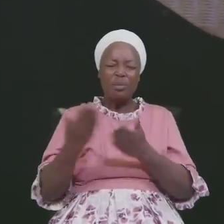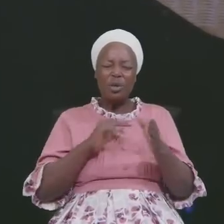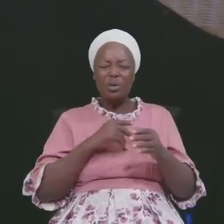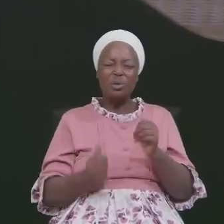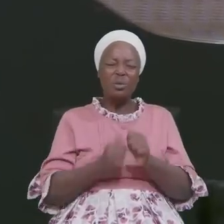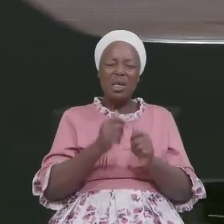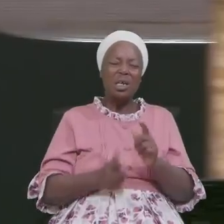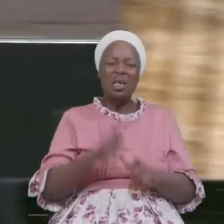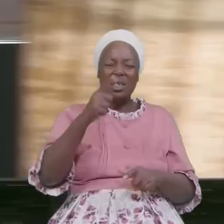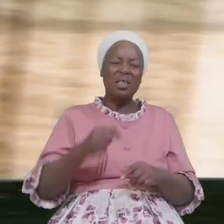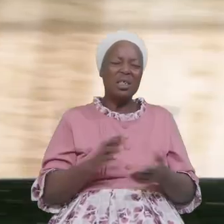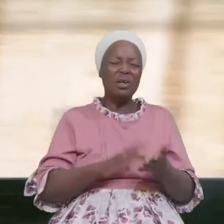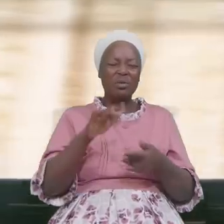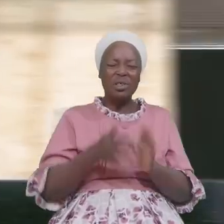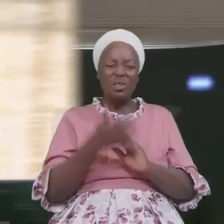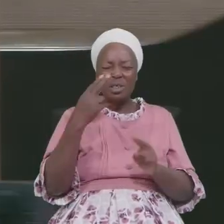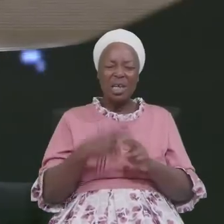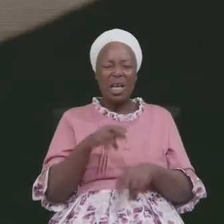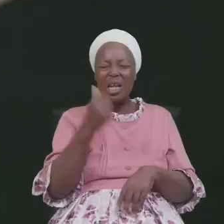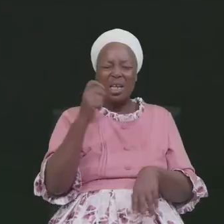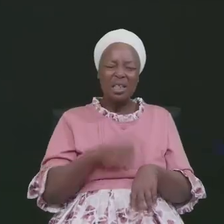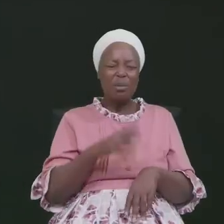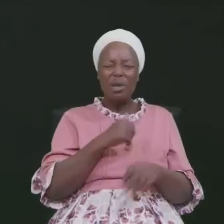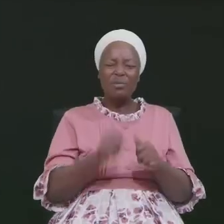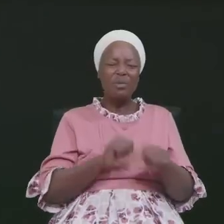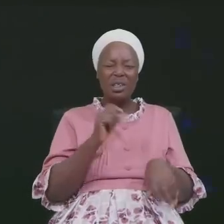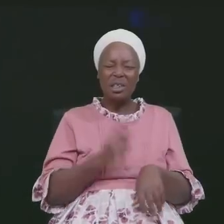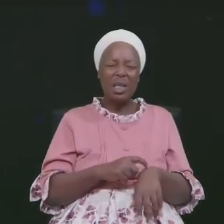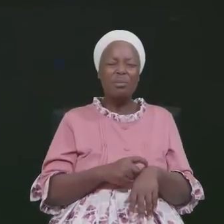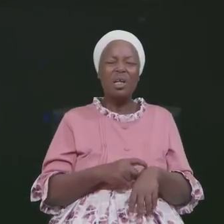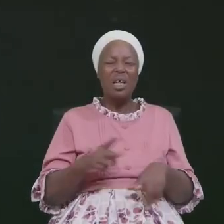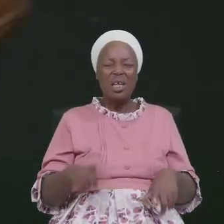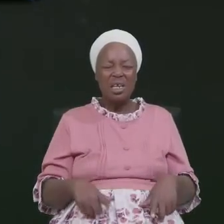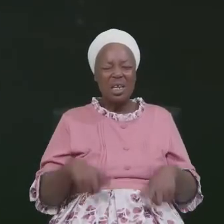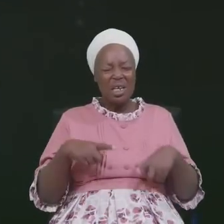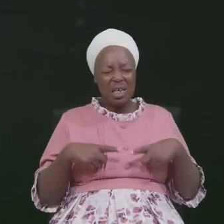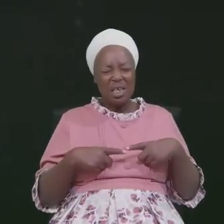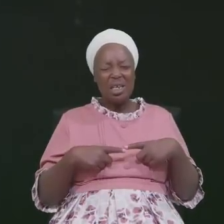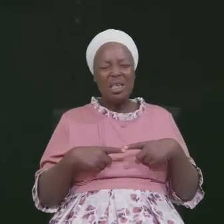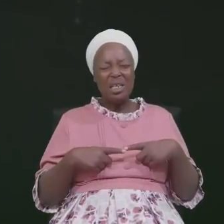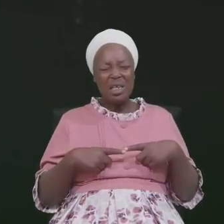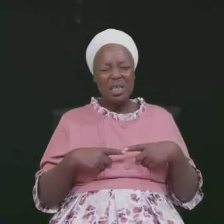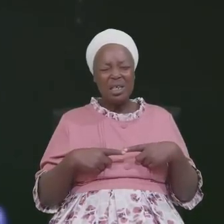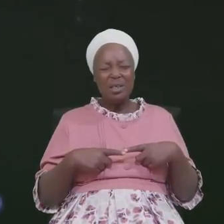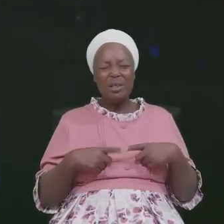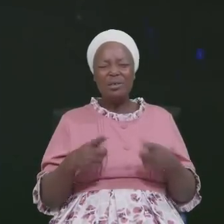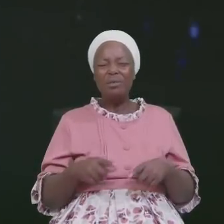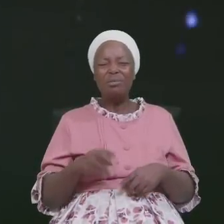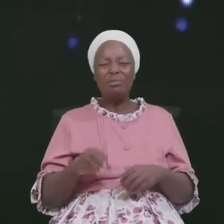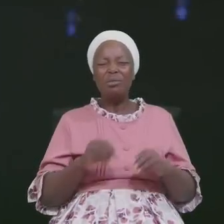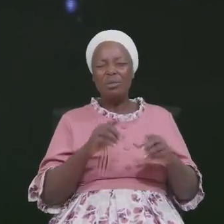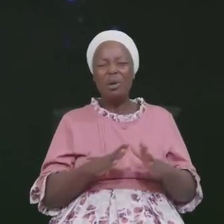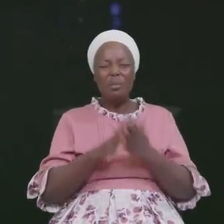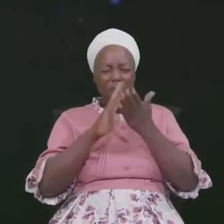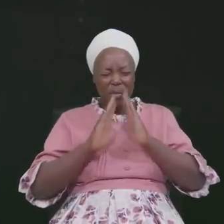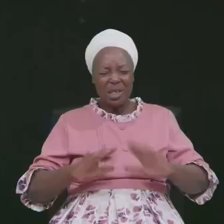glory. Anytime, every time, live big in every heart, in every family, in